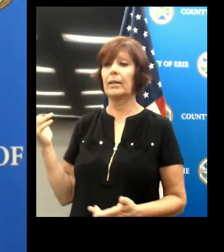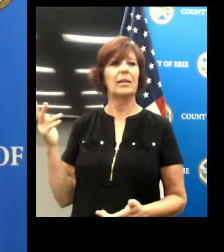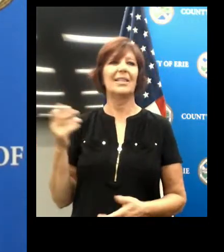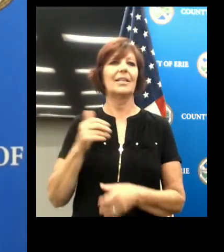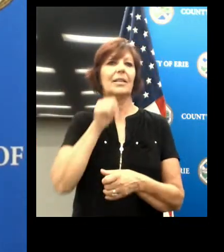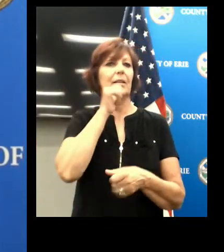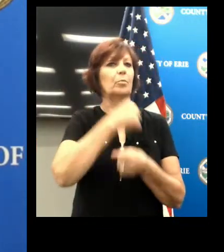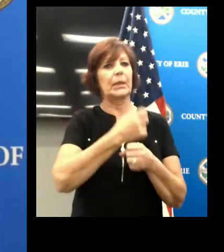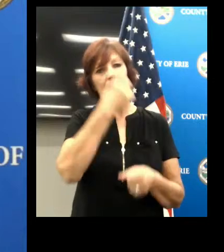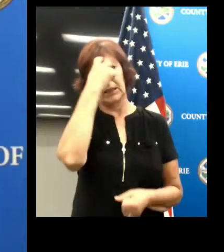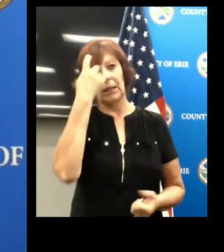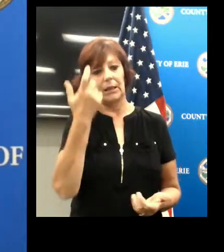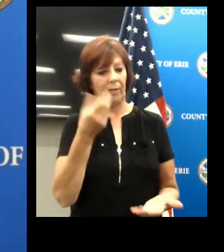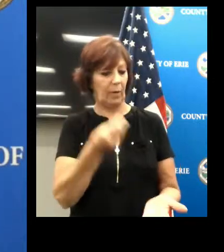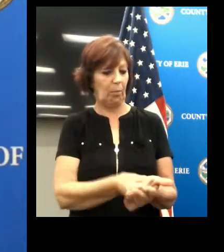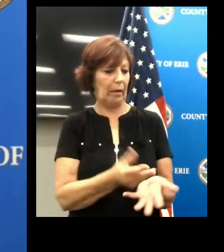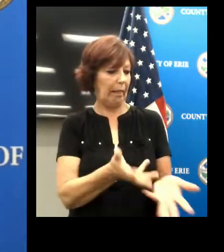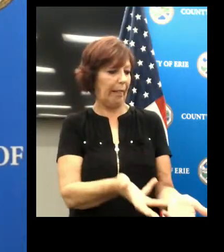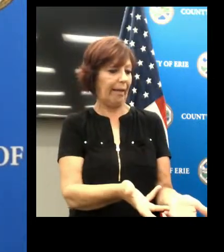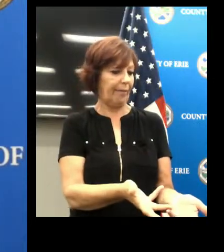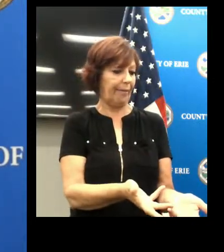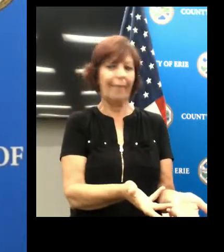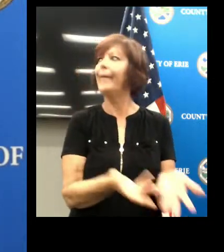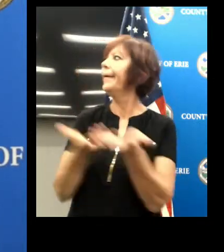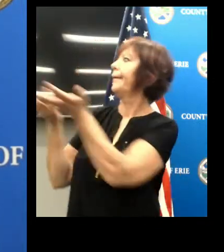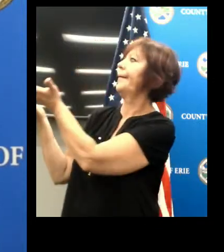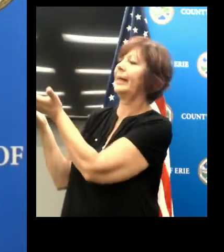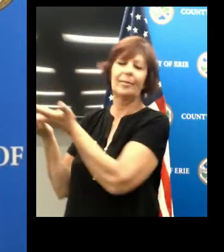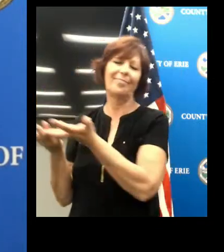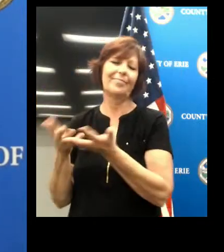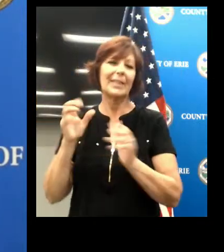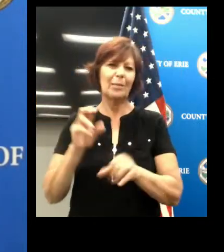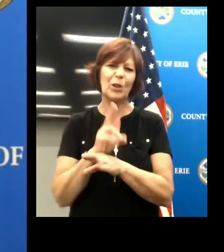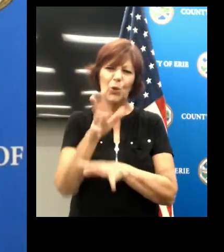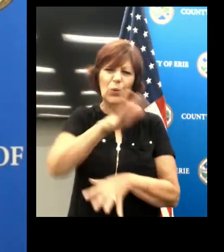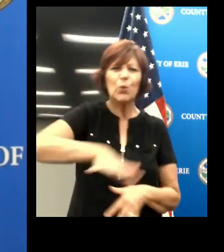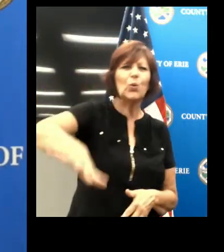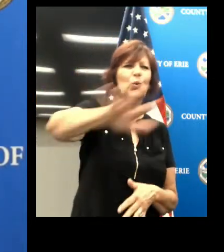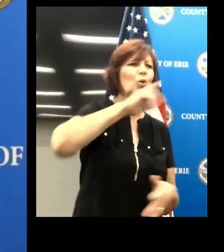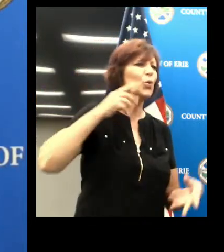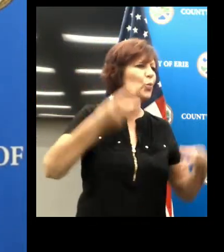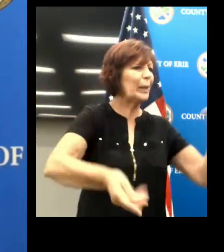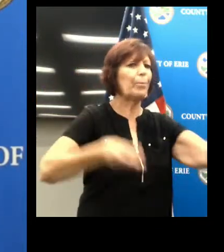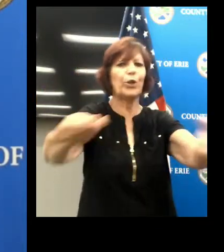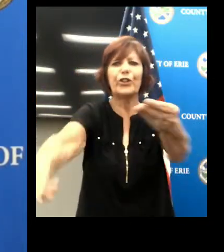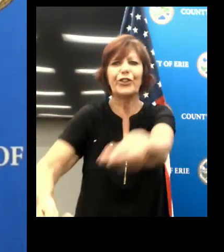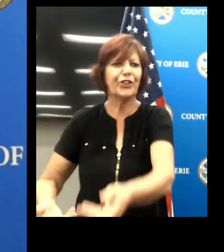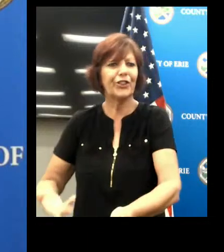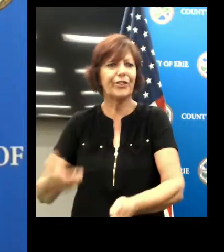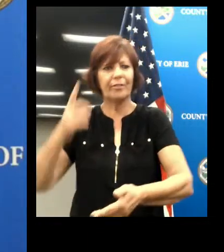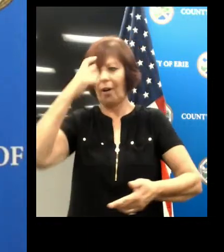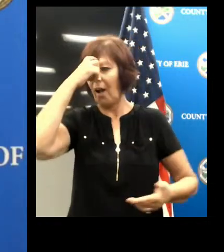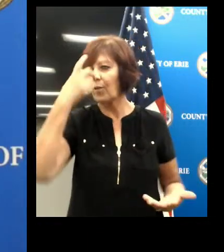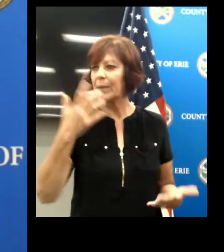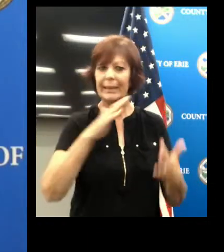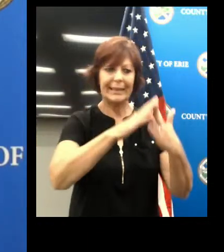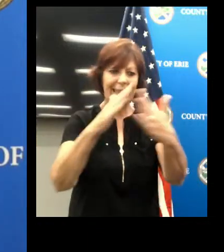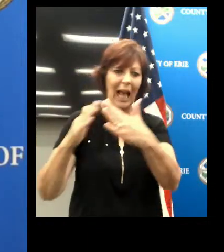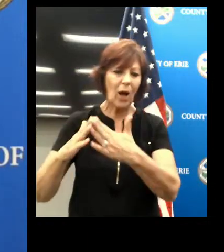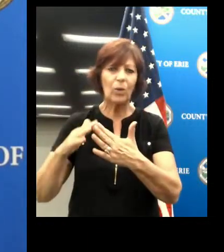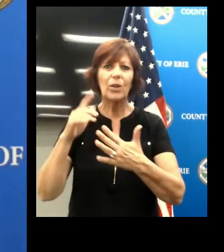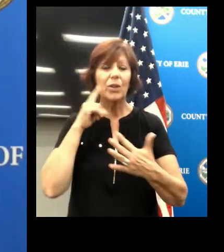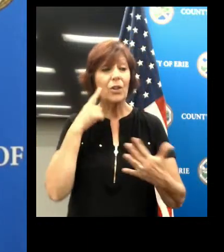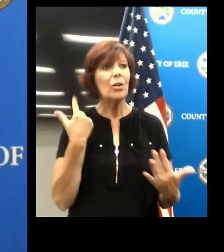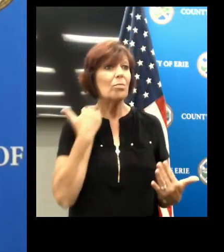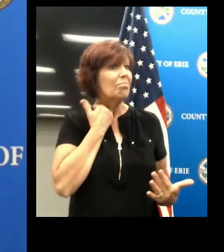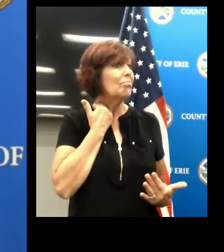sense for us to have money left on the table that could have been used in our community to reimburse governments that are hurting,